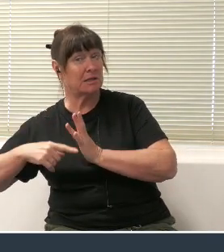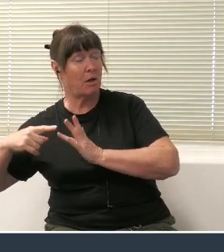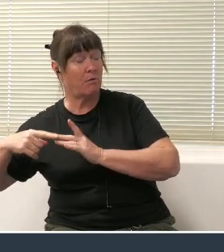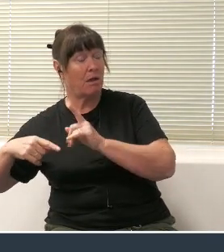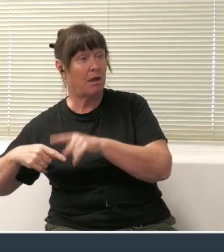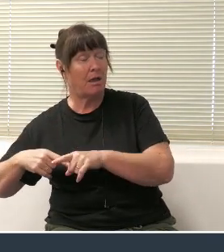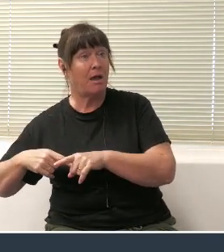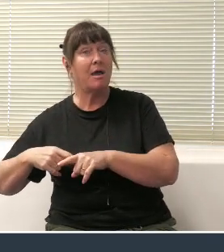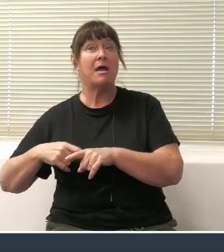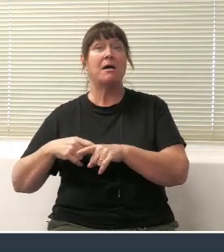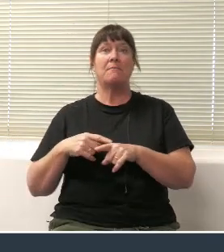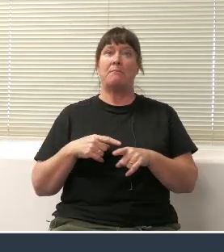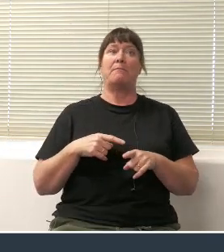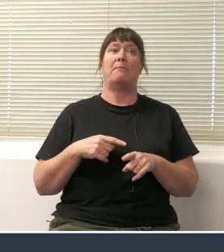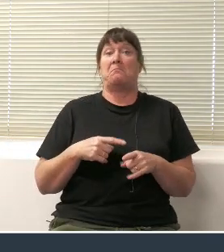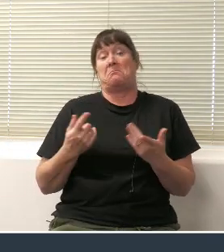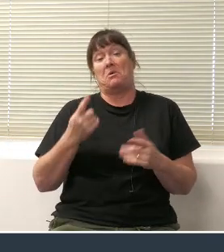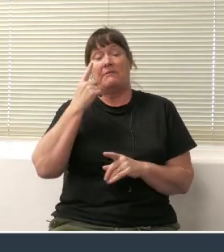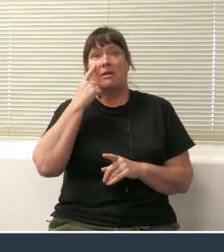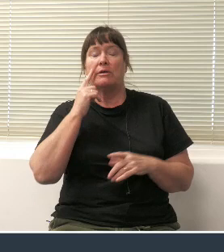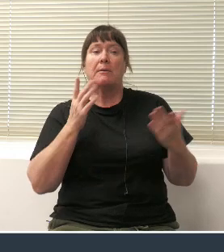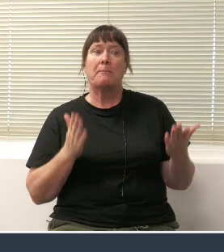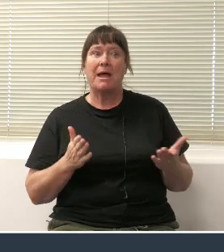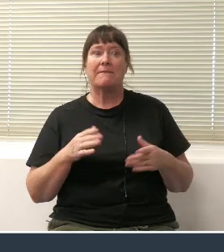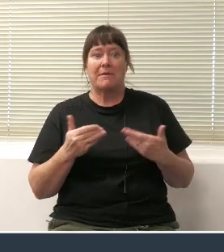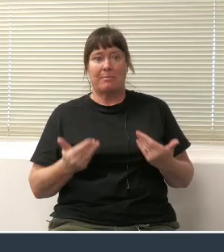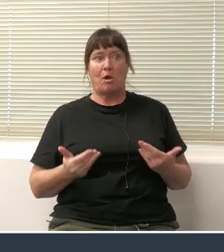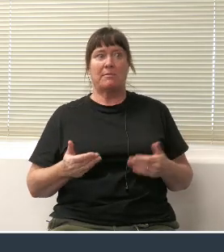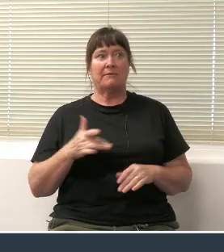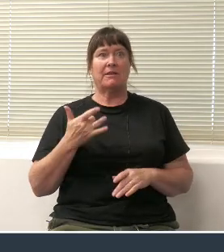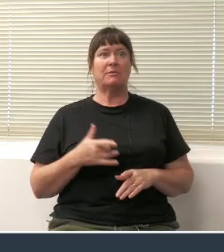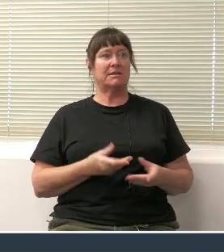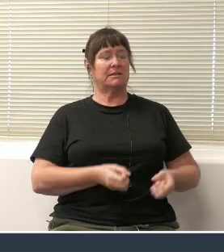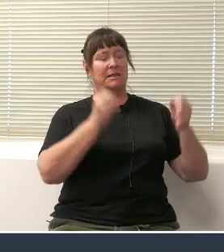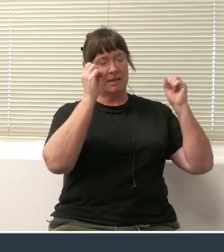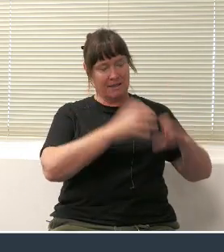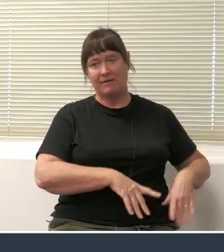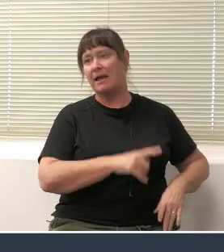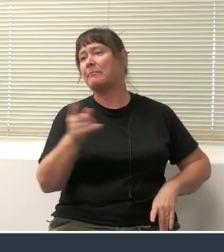we're looking to go from nothing to everything without giving it a shot in the middle.